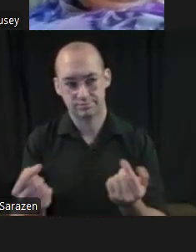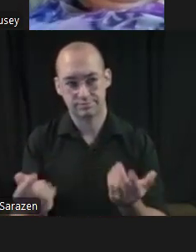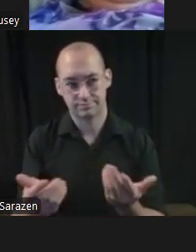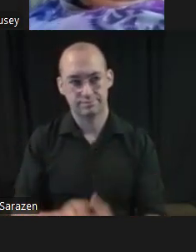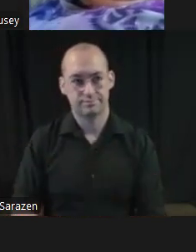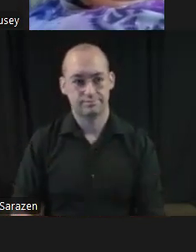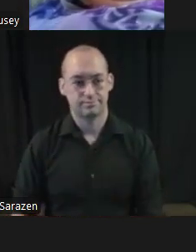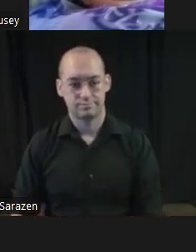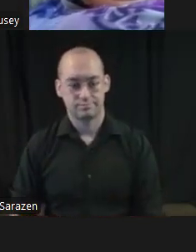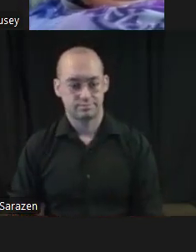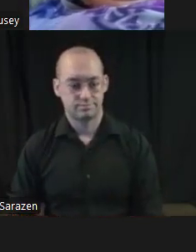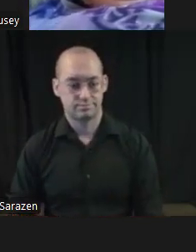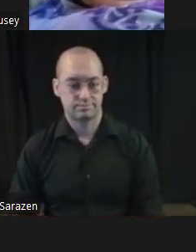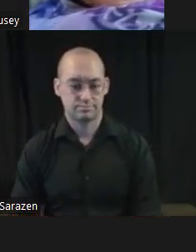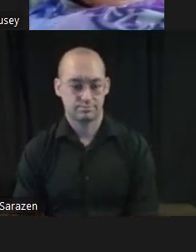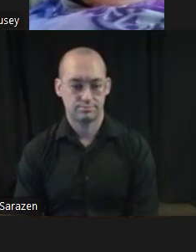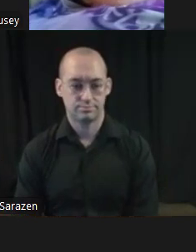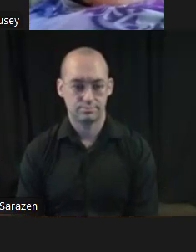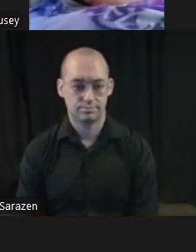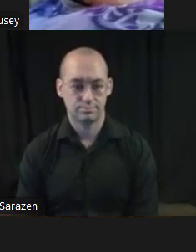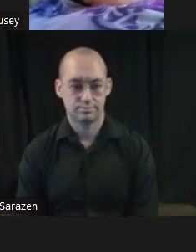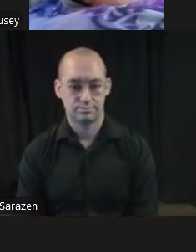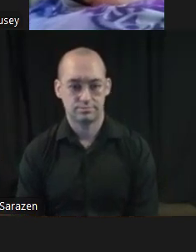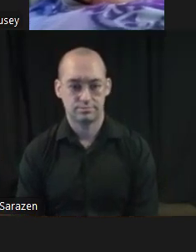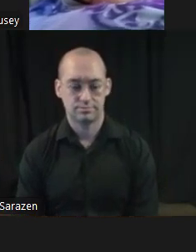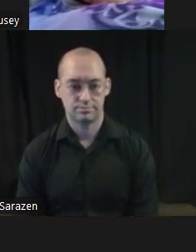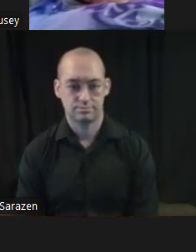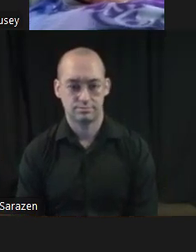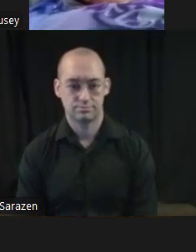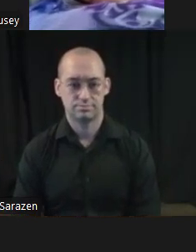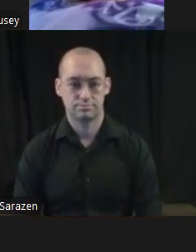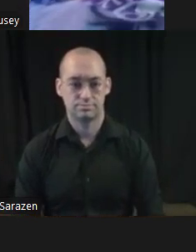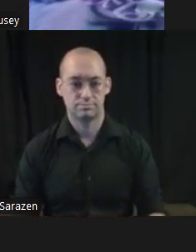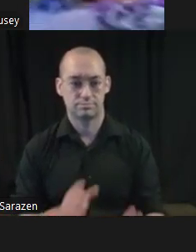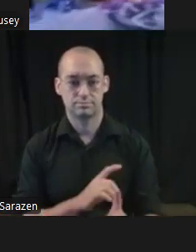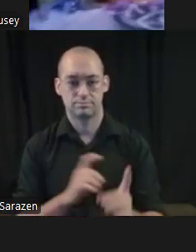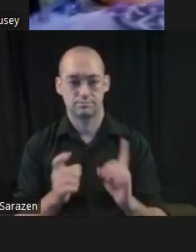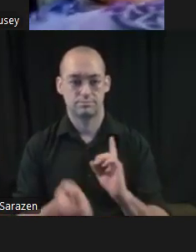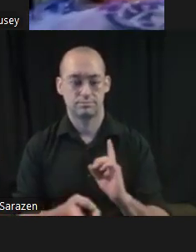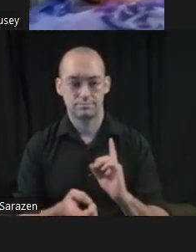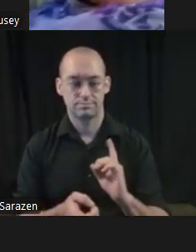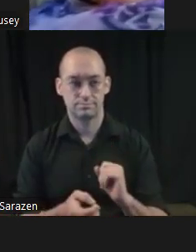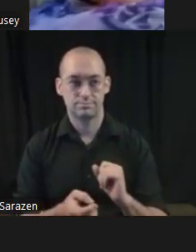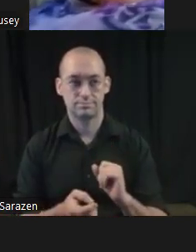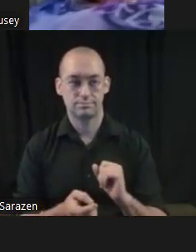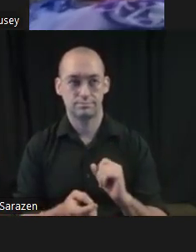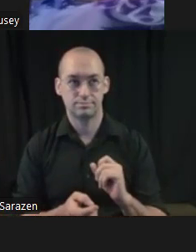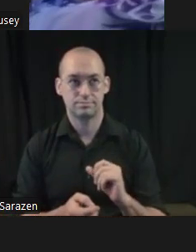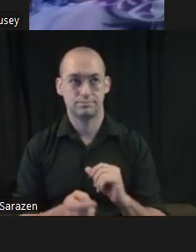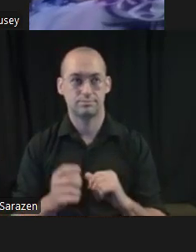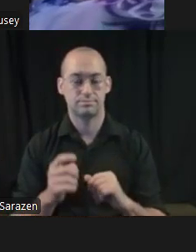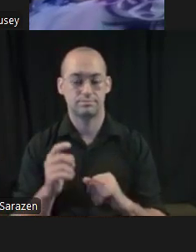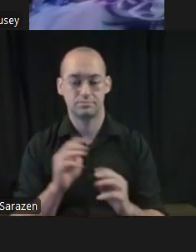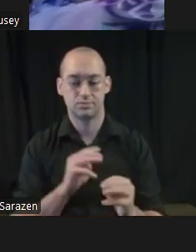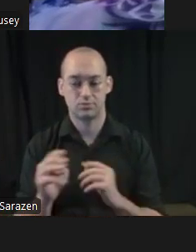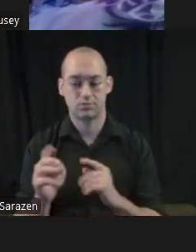I'm going to move us to really quick, just in case there's anybody on the DACLAC whole committee that has comments, and then we're going to move